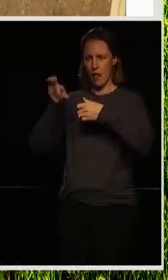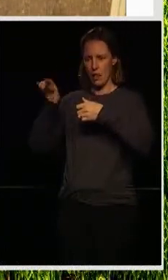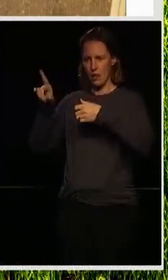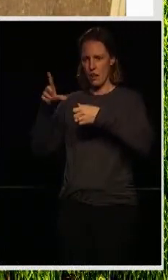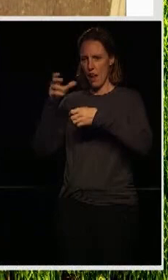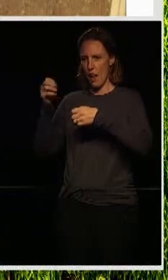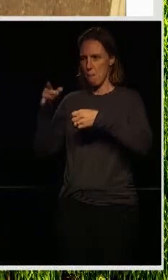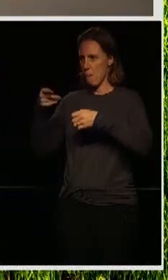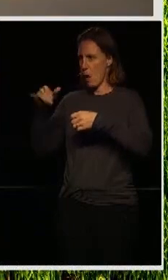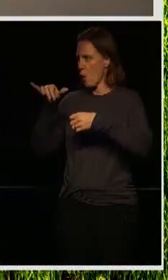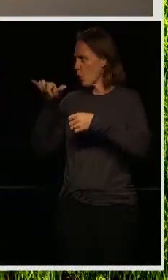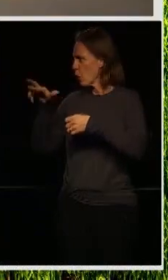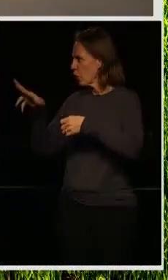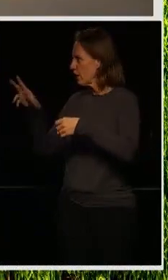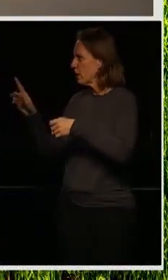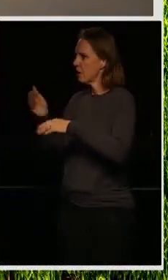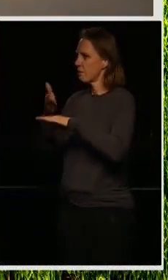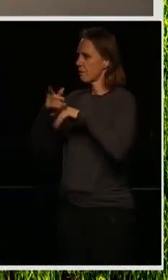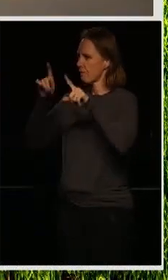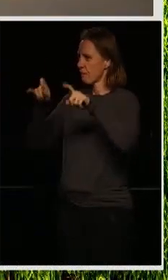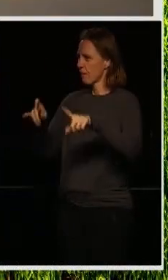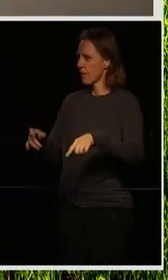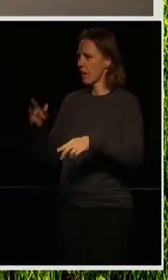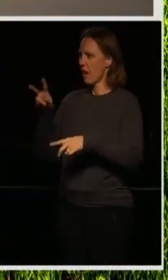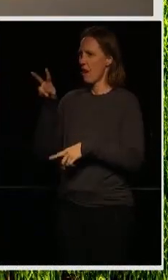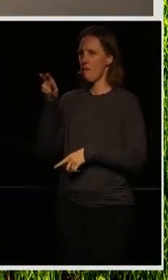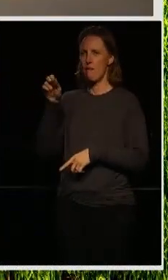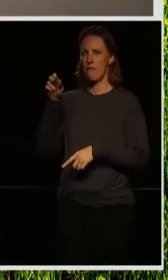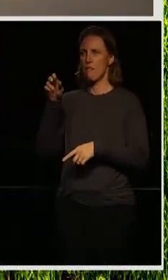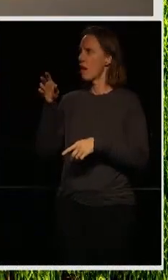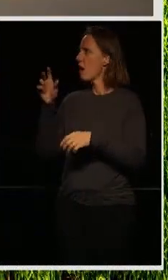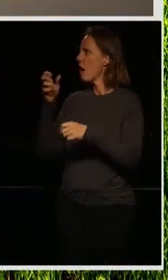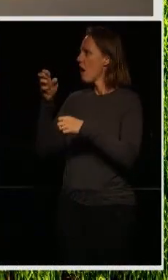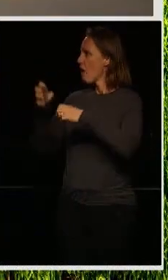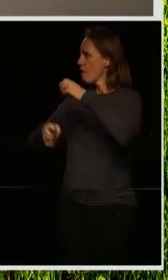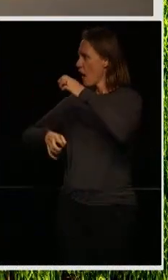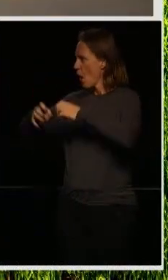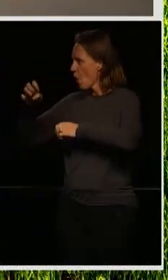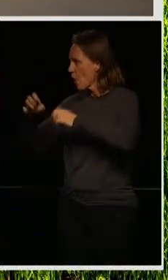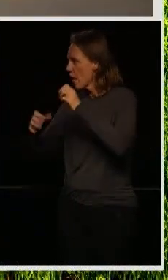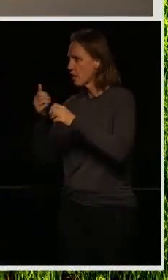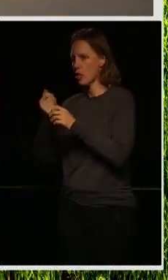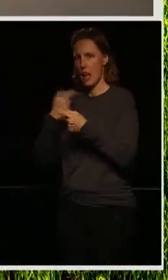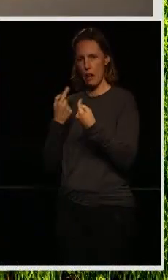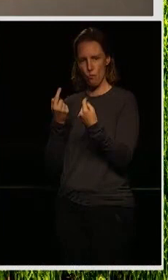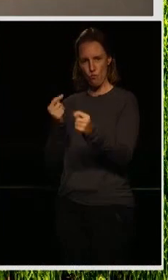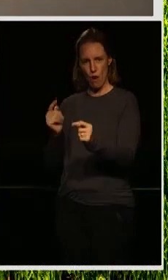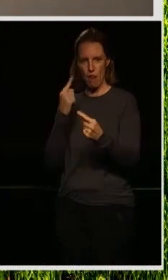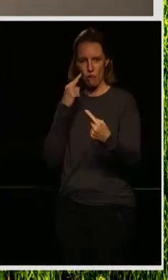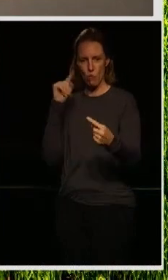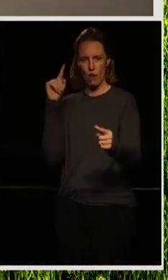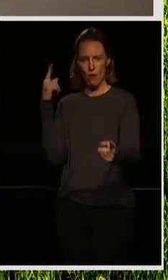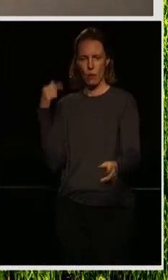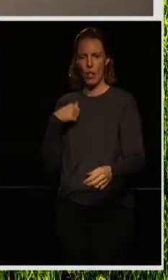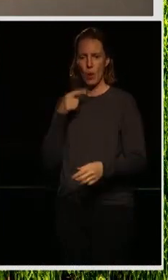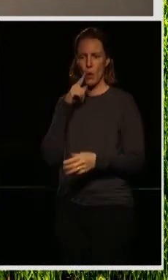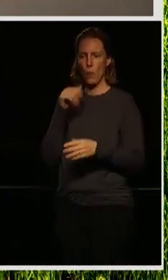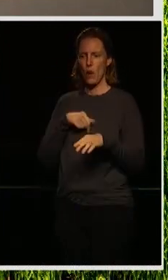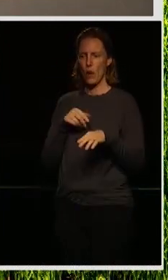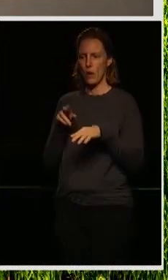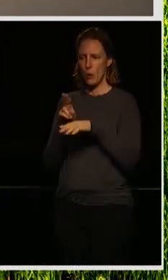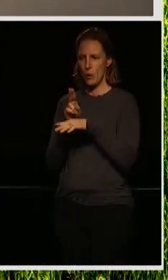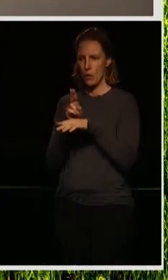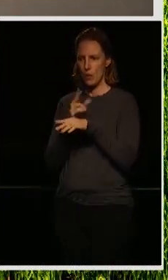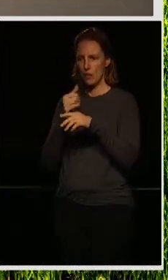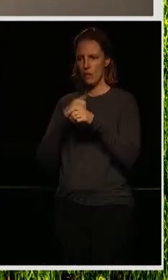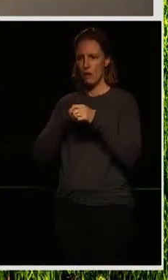robot. After testing various iterations of our system and piloting it successfully with grain storage operators